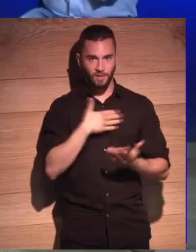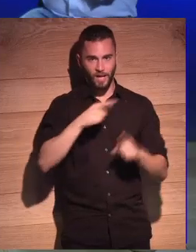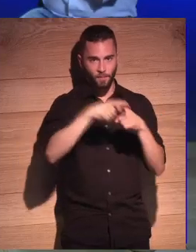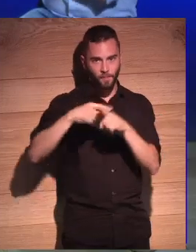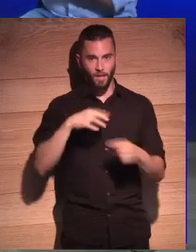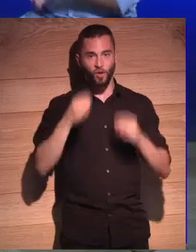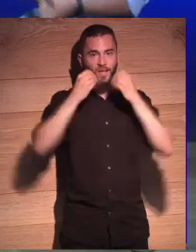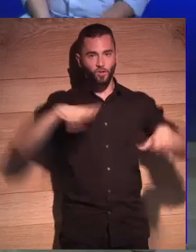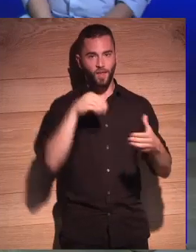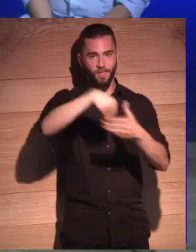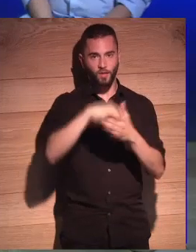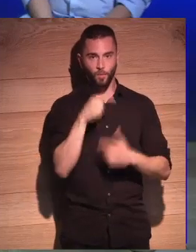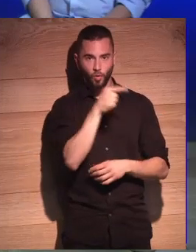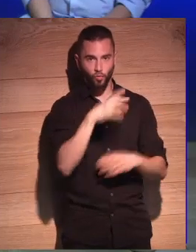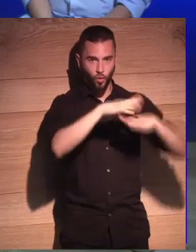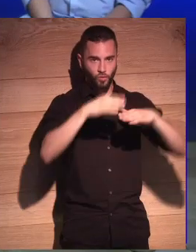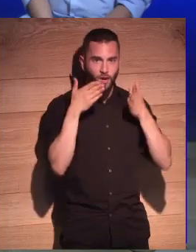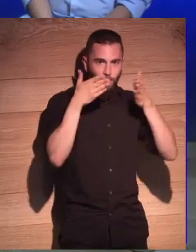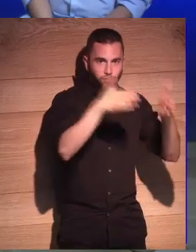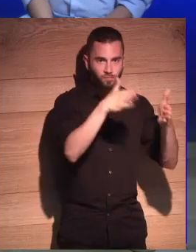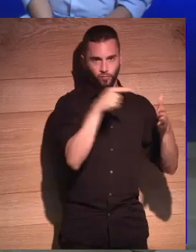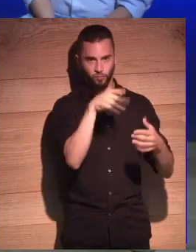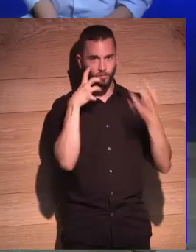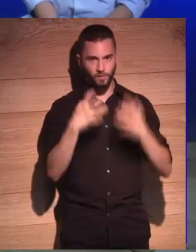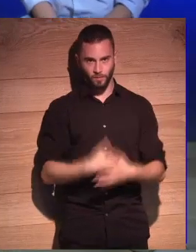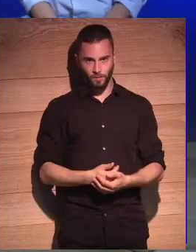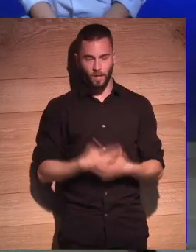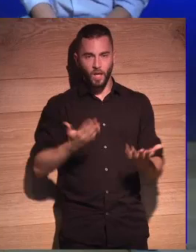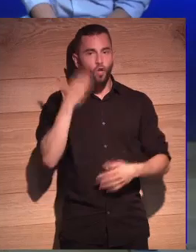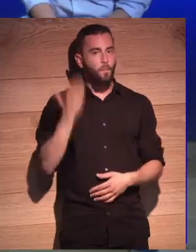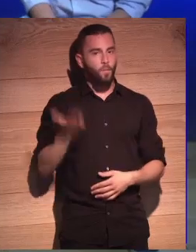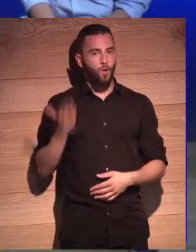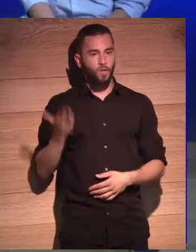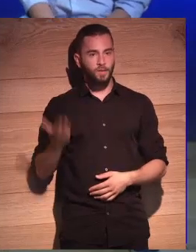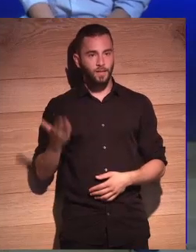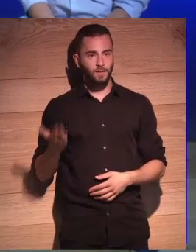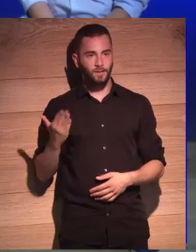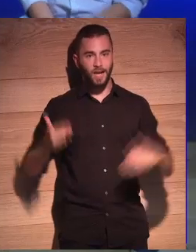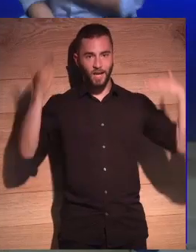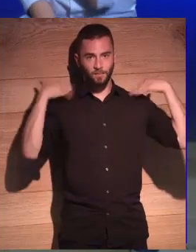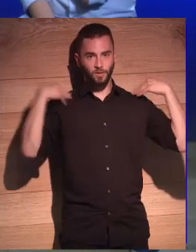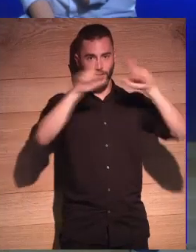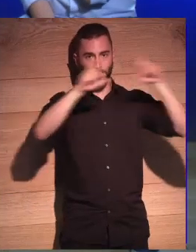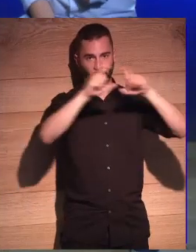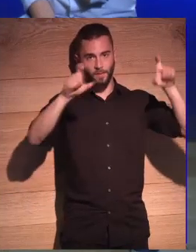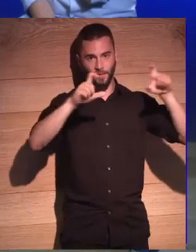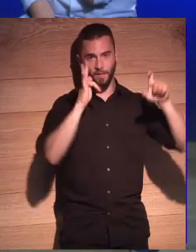to see if the rest of the elements are part of the story, but you are focusing the user's attention. Yeah, one of